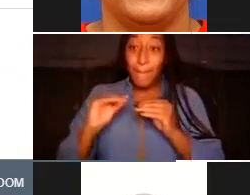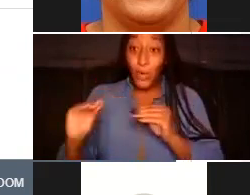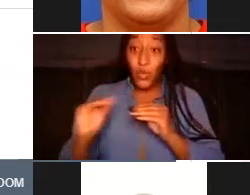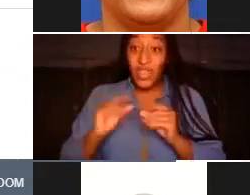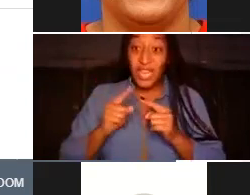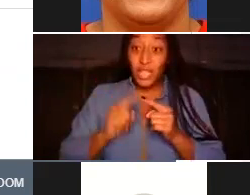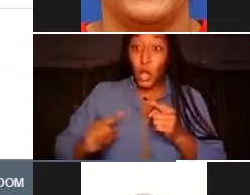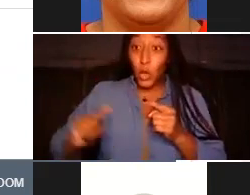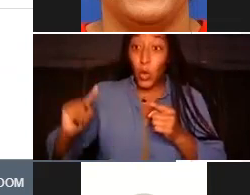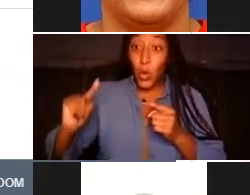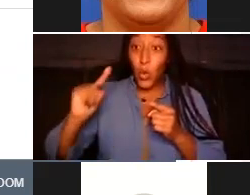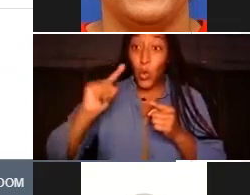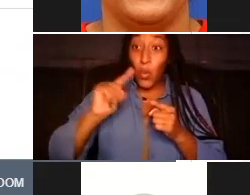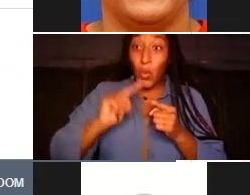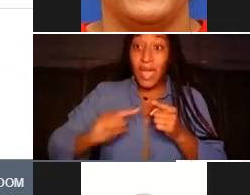Okay.